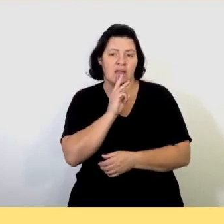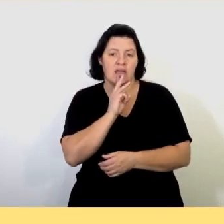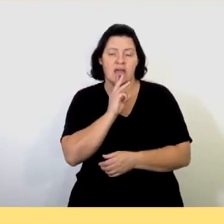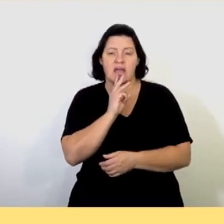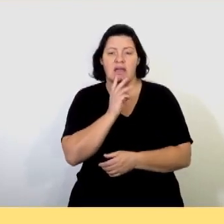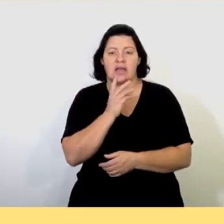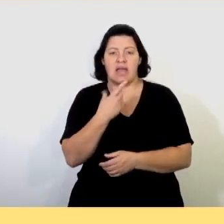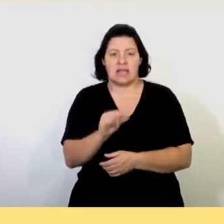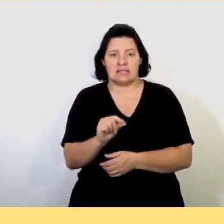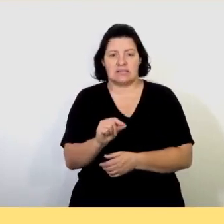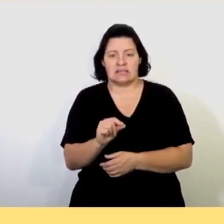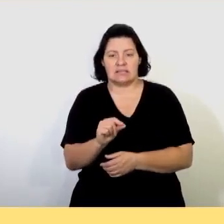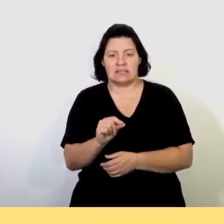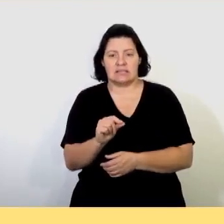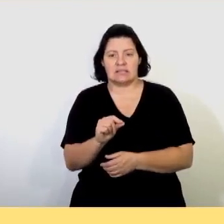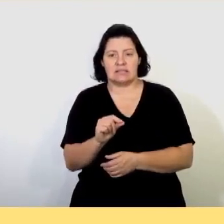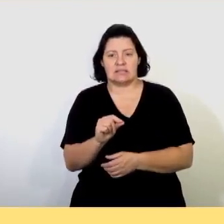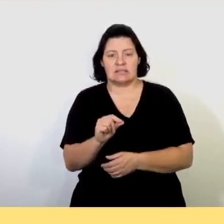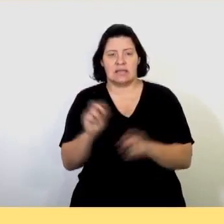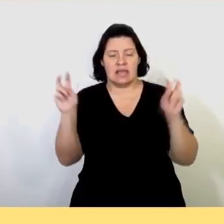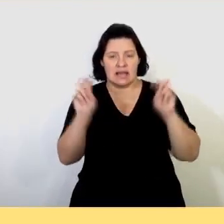water and